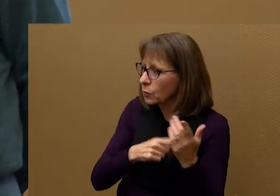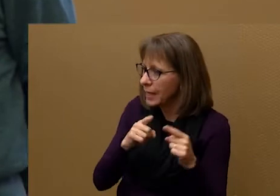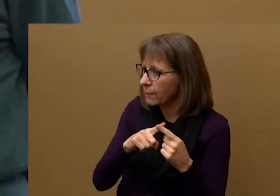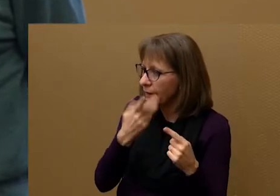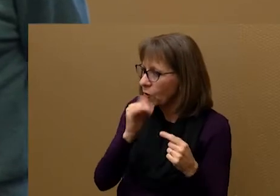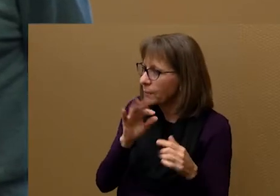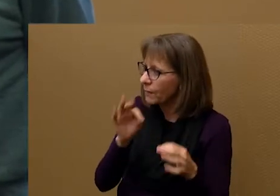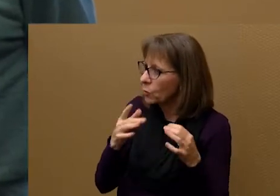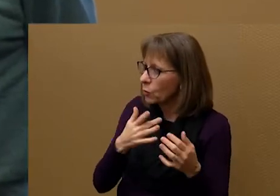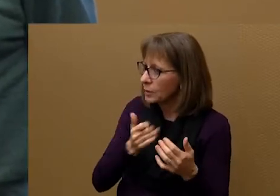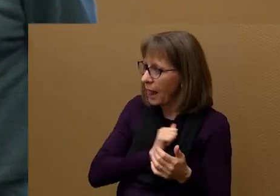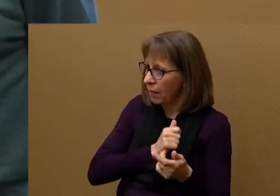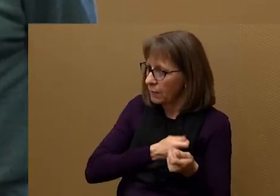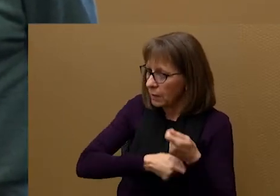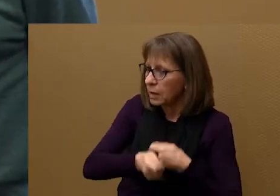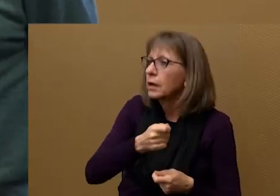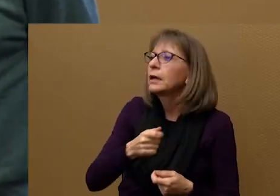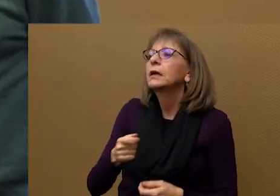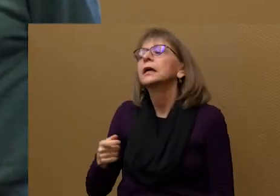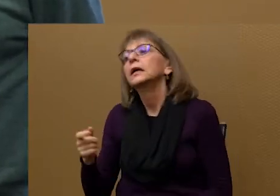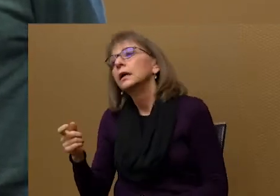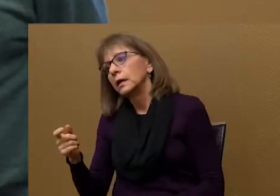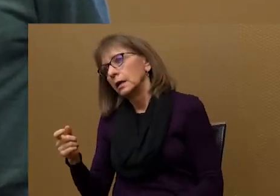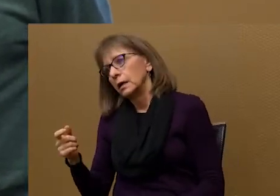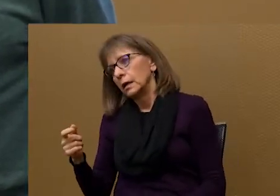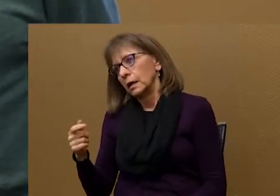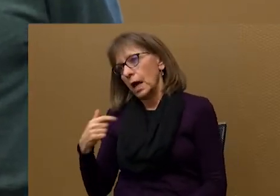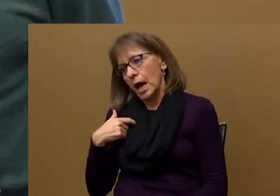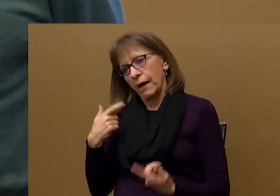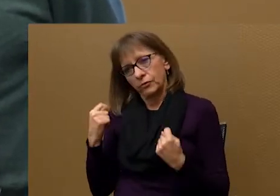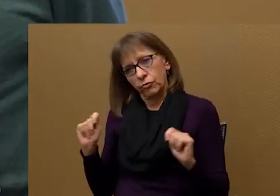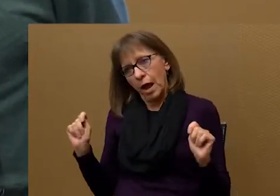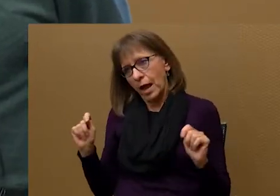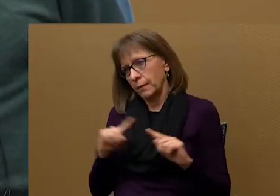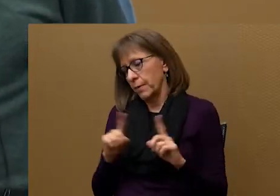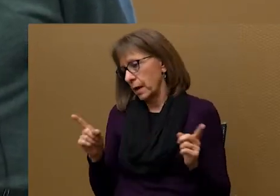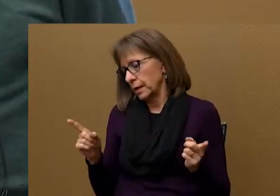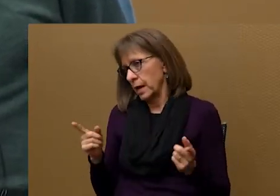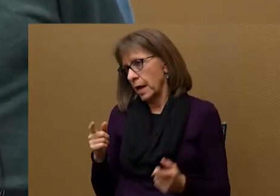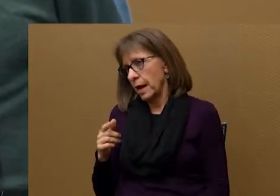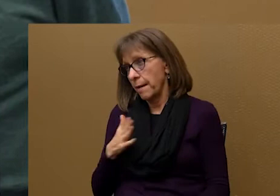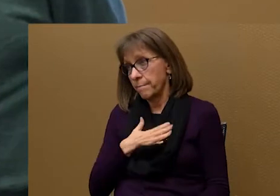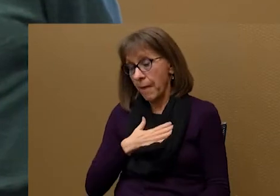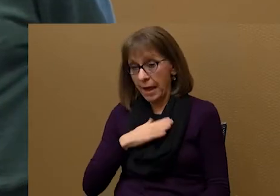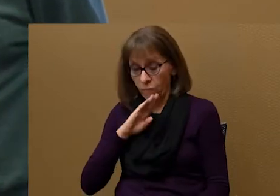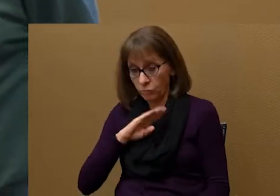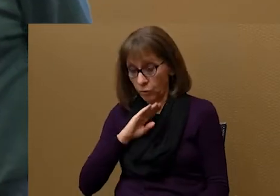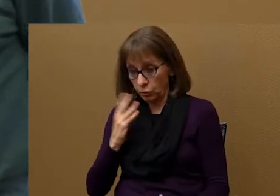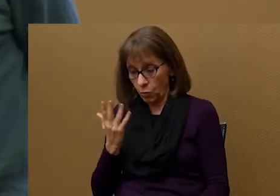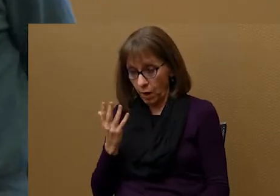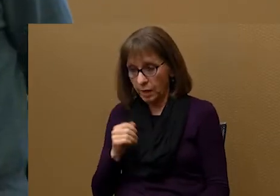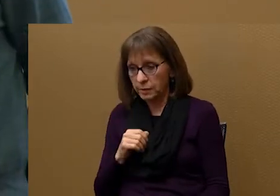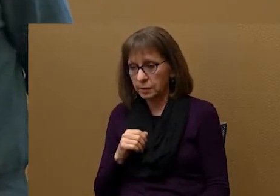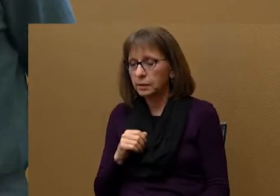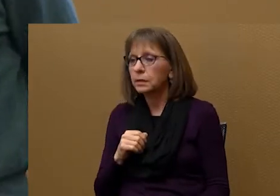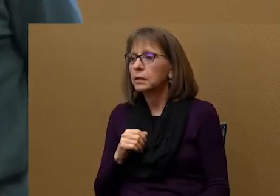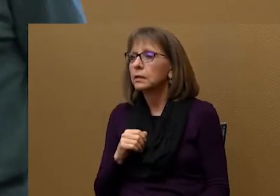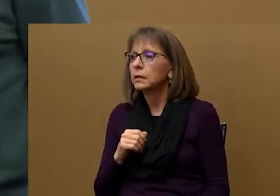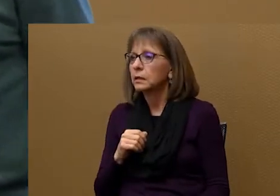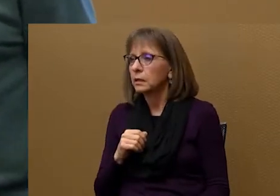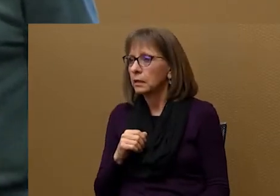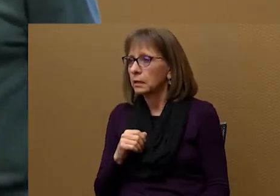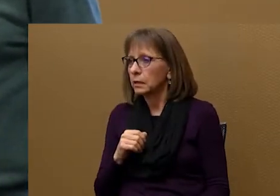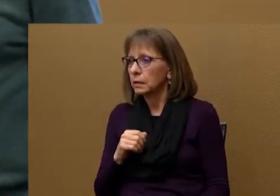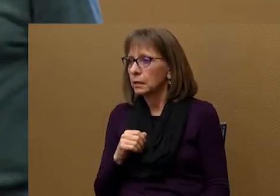you guess, conjecture what's going on for him? I've tried. I guess that's my level of frustration, is